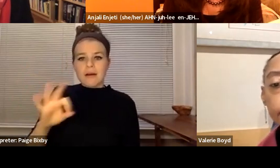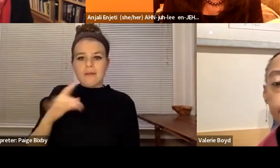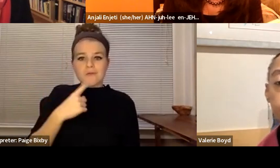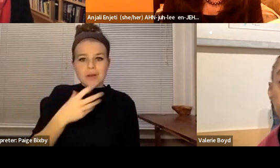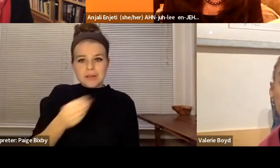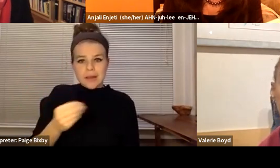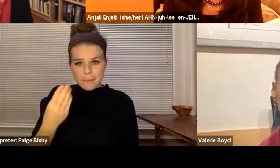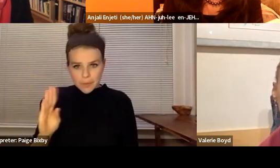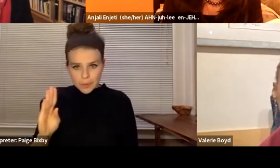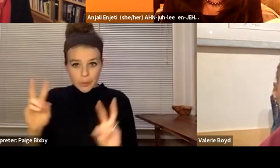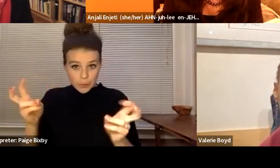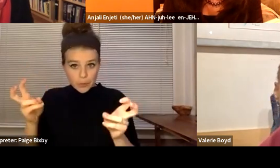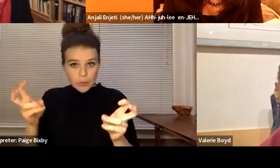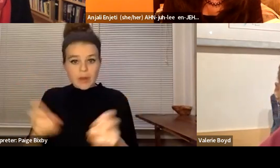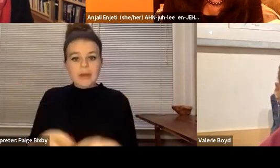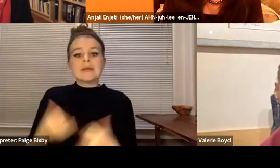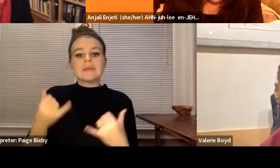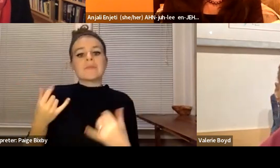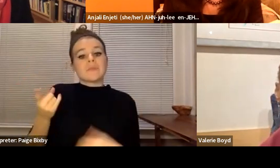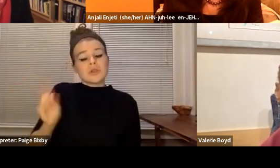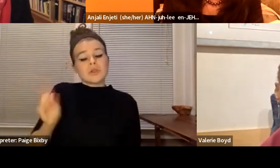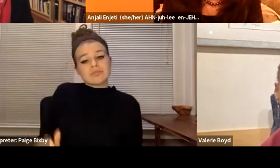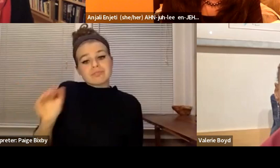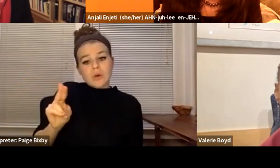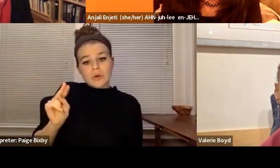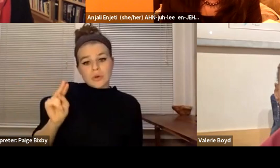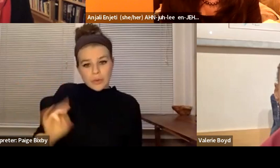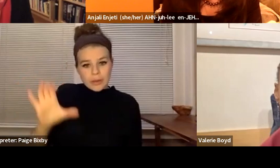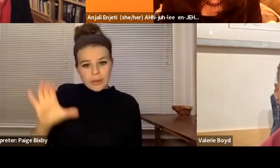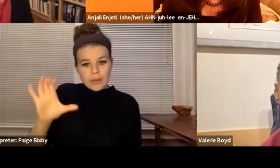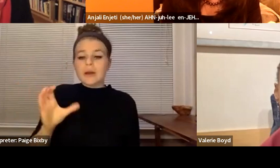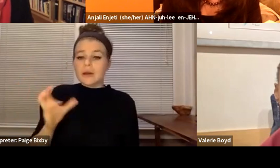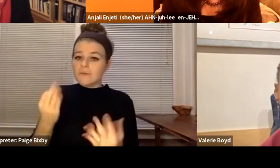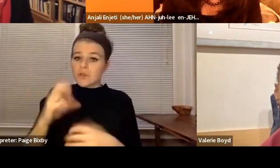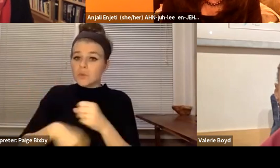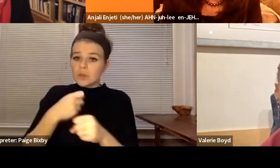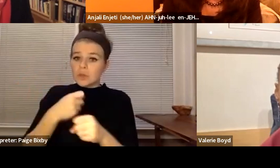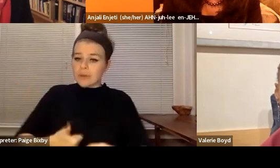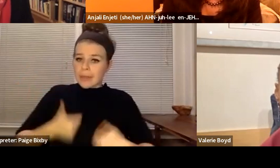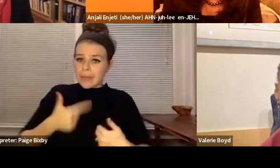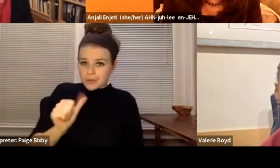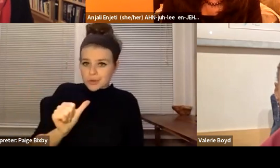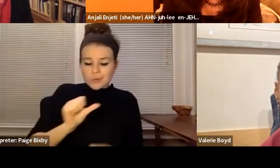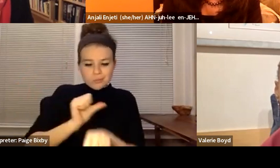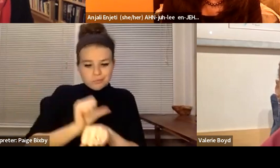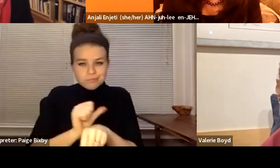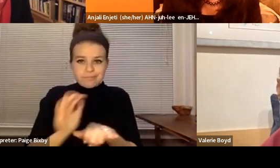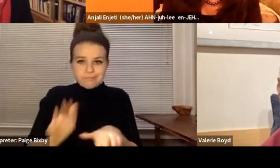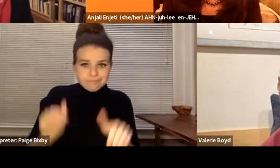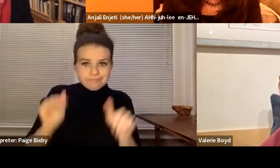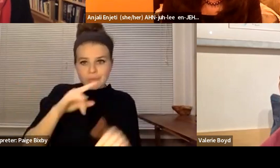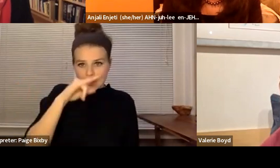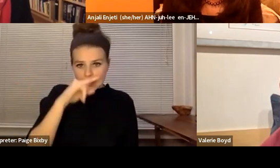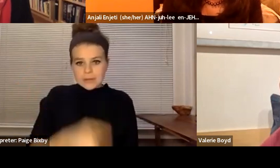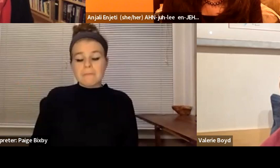the West Coast, Luskar grew up in North Carolina and spent several years in Georgia working and raising her children.